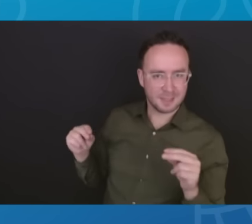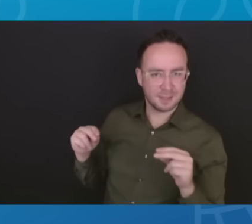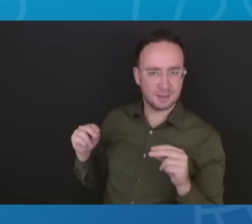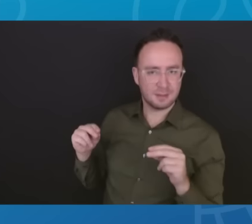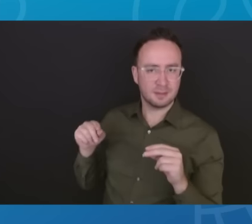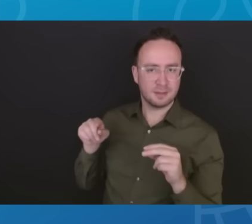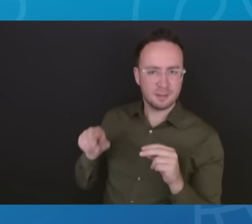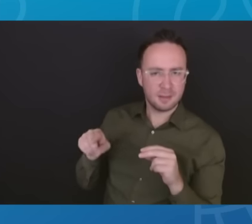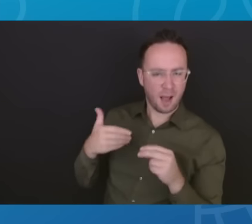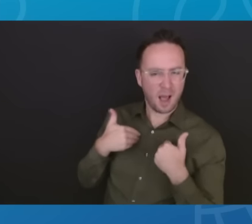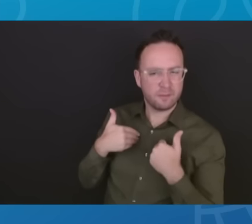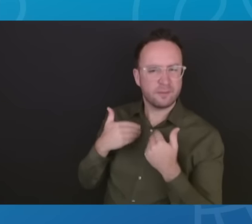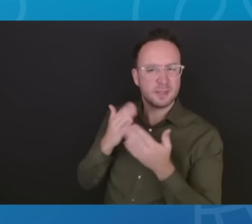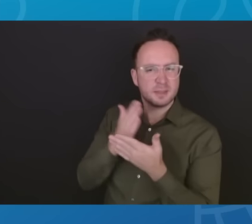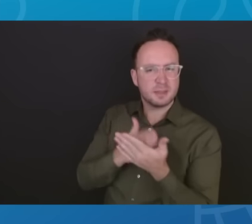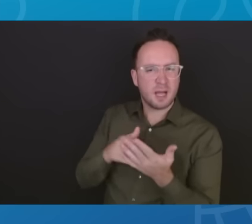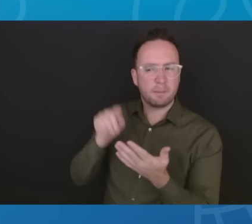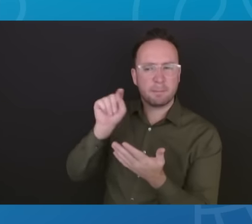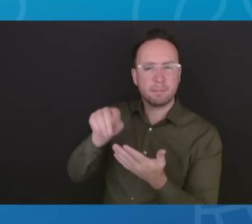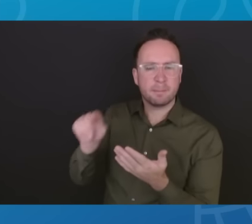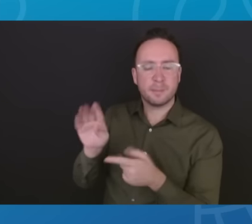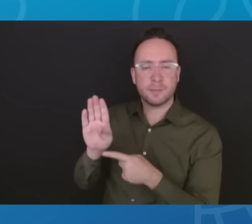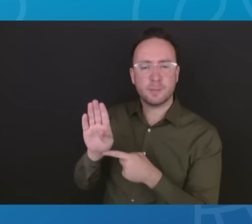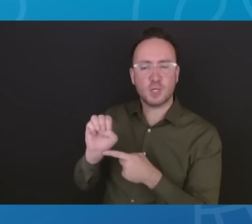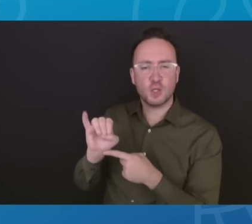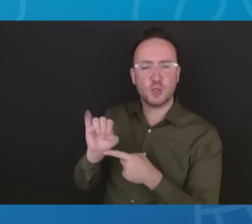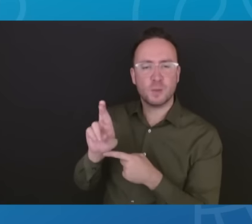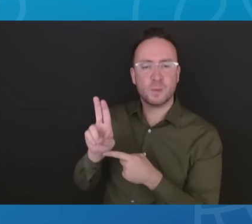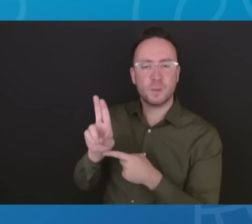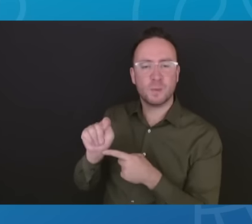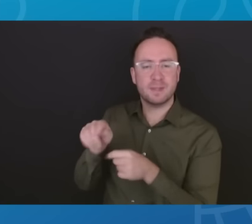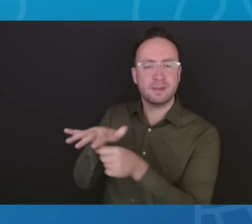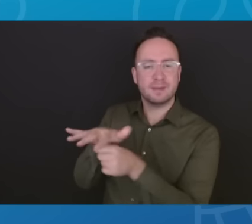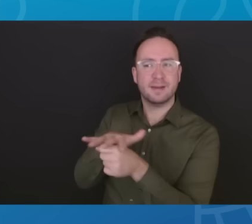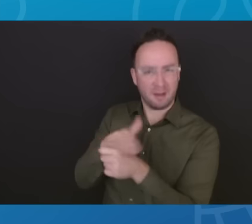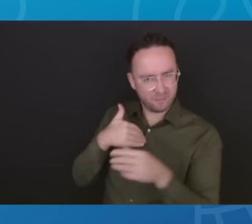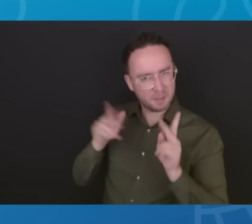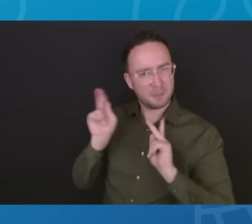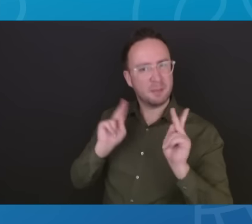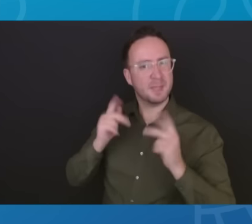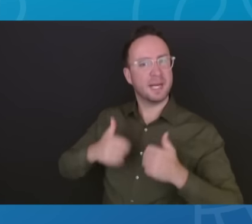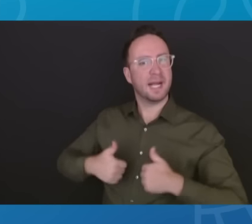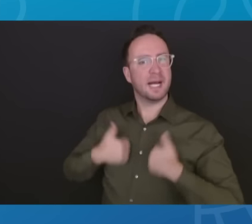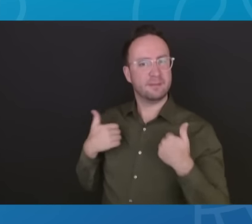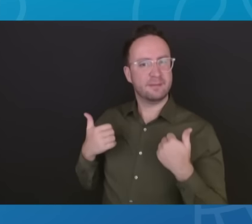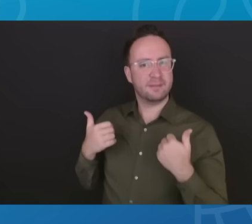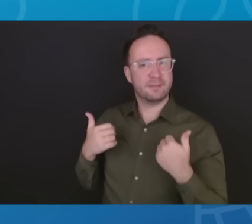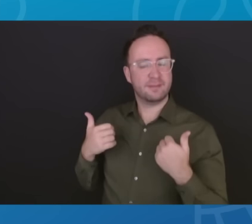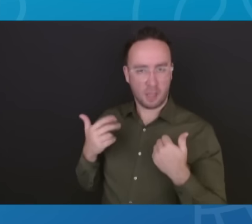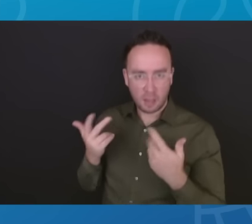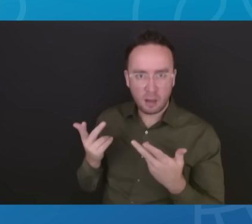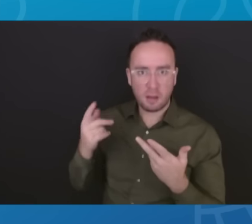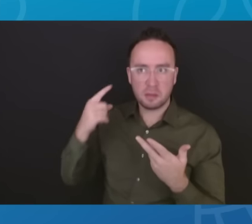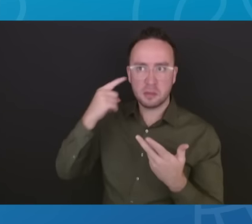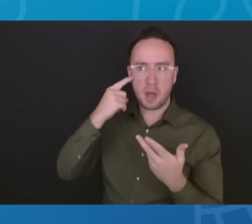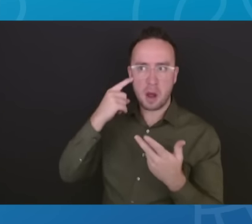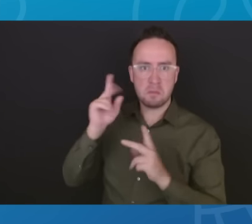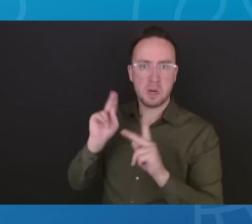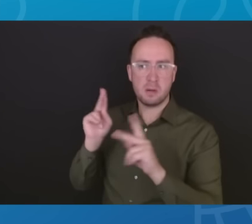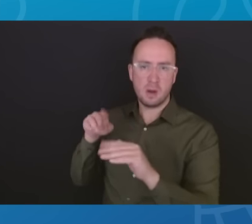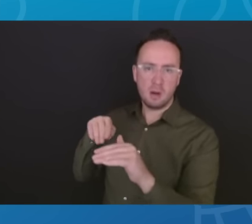suburbs, I'm wondering if the United States still sees this as a limited incursion. We have seen the ground operations so far continue to be limited. We've